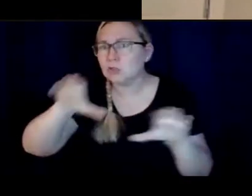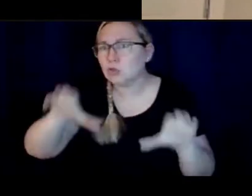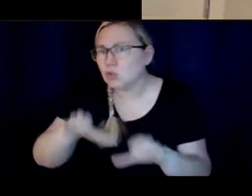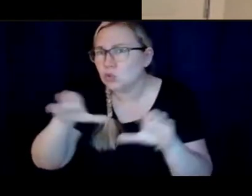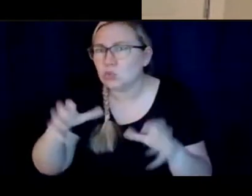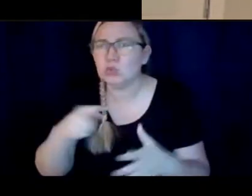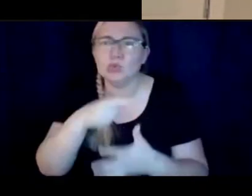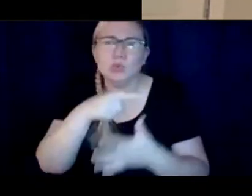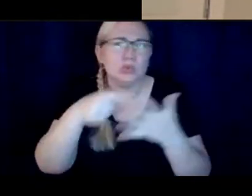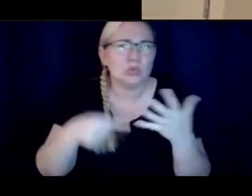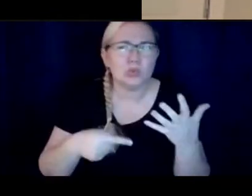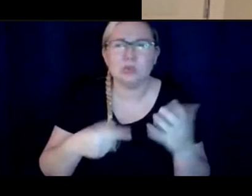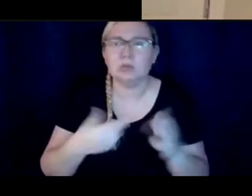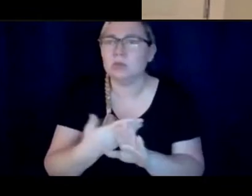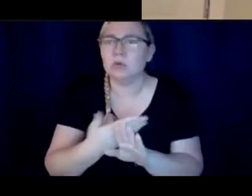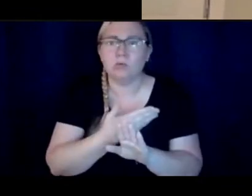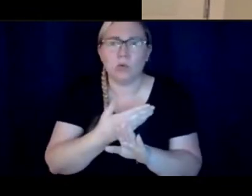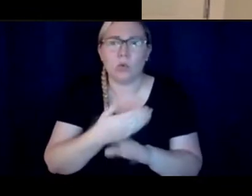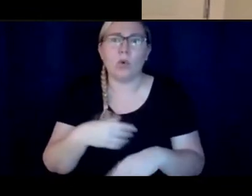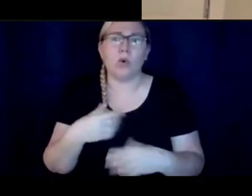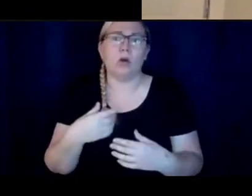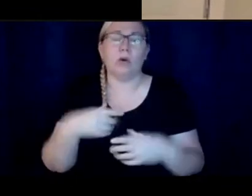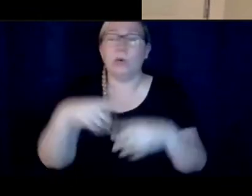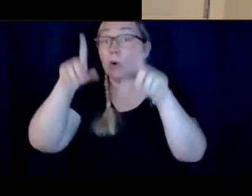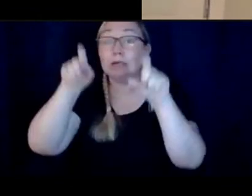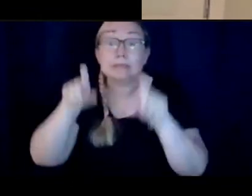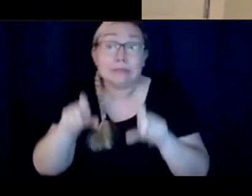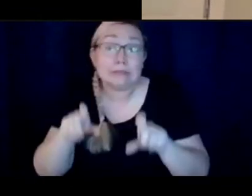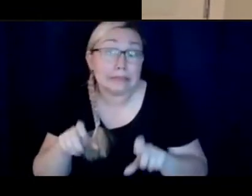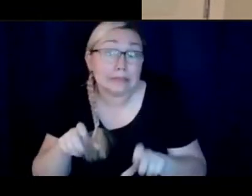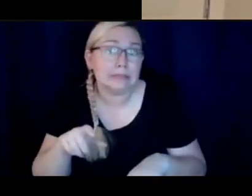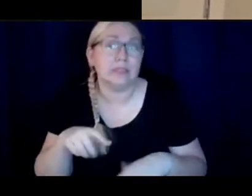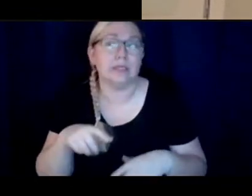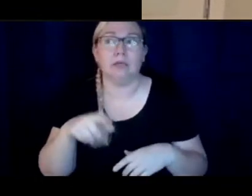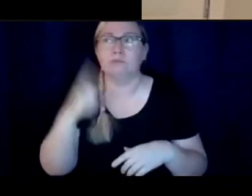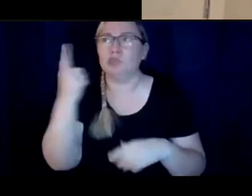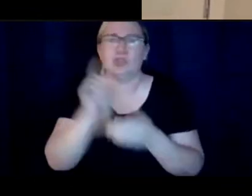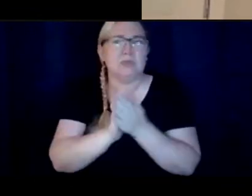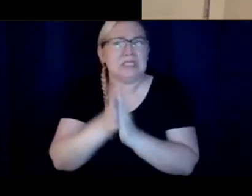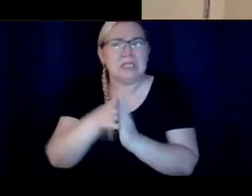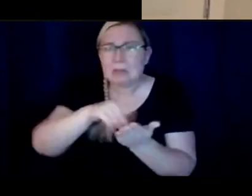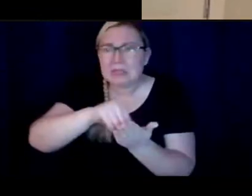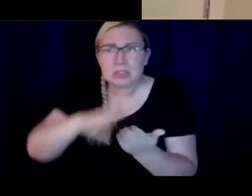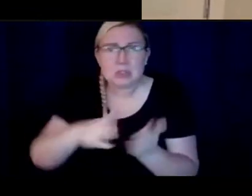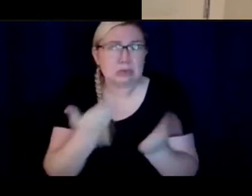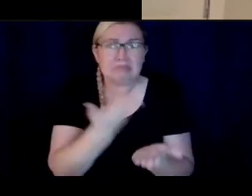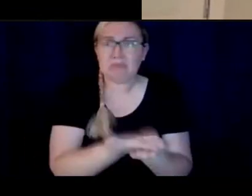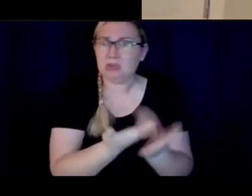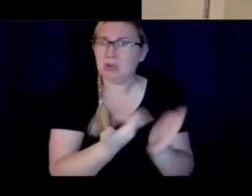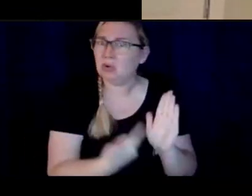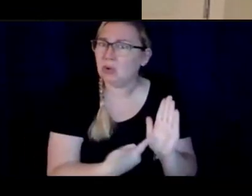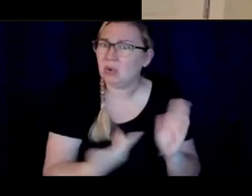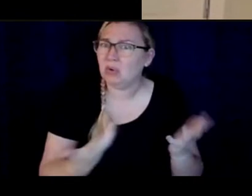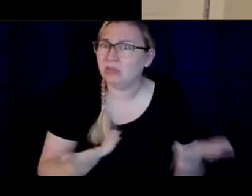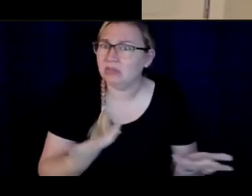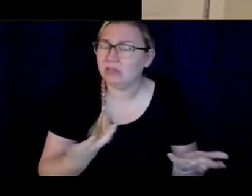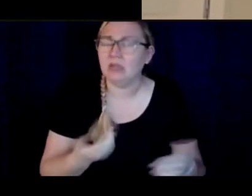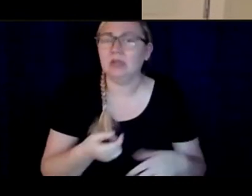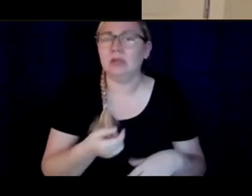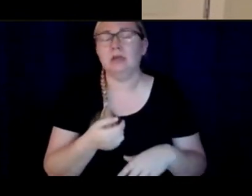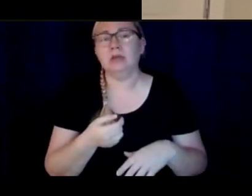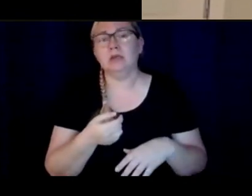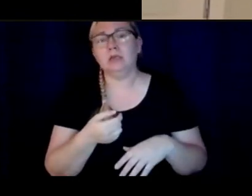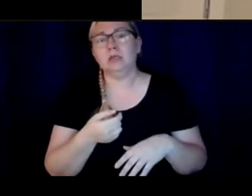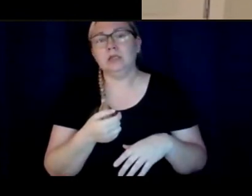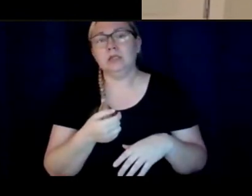a diagnosis, or a testing just to be a student? You know, I think, or if you're